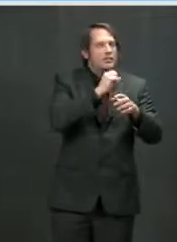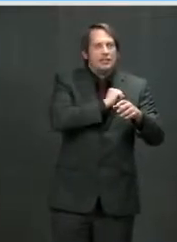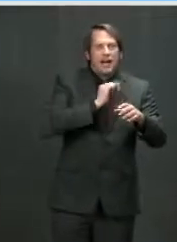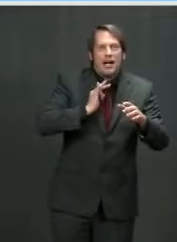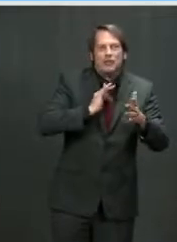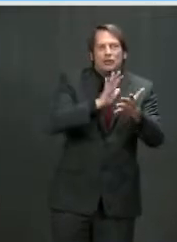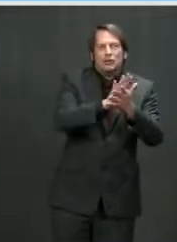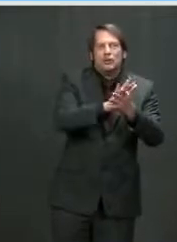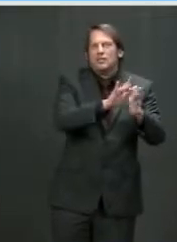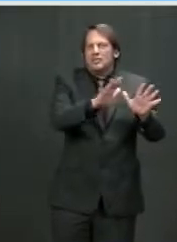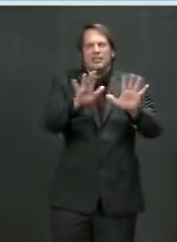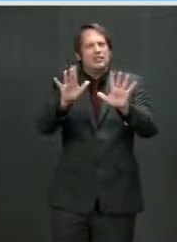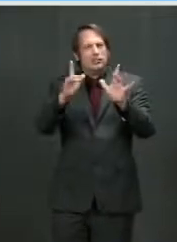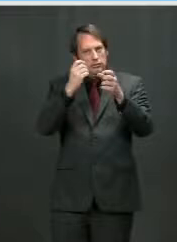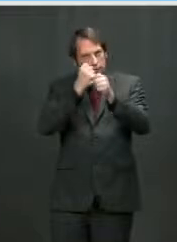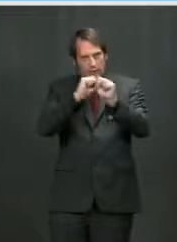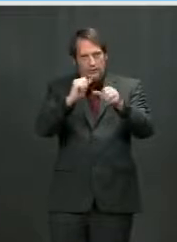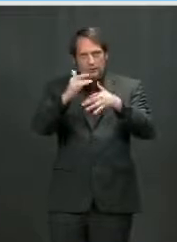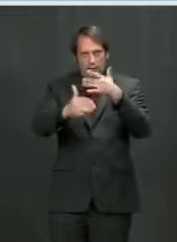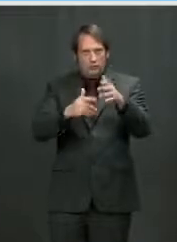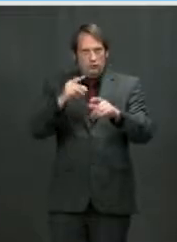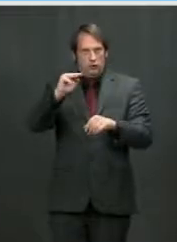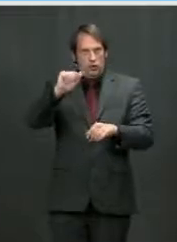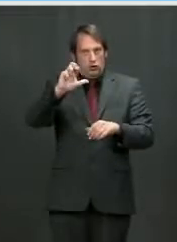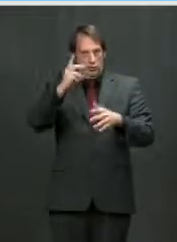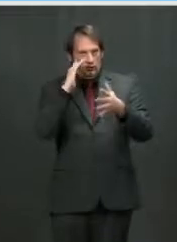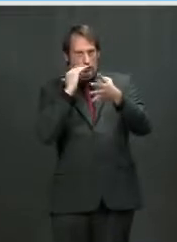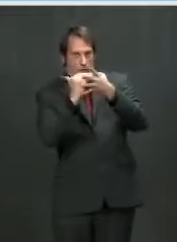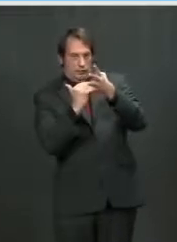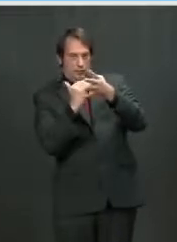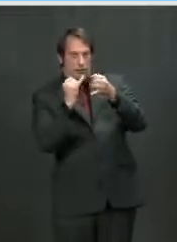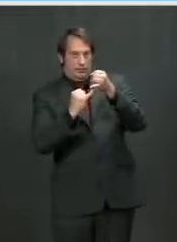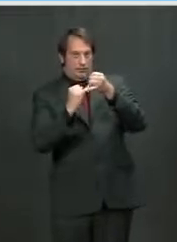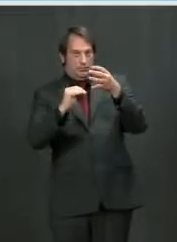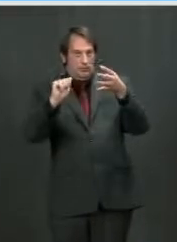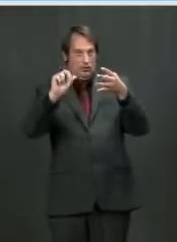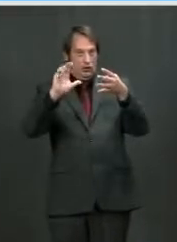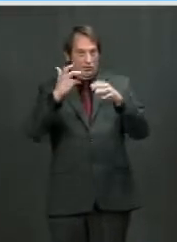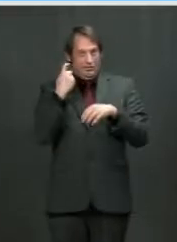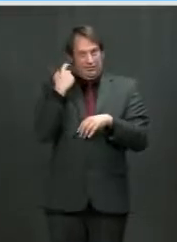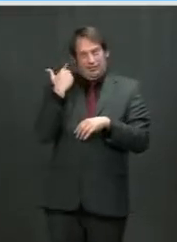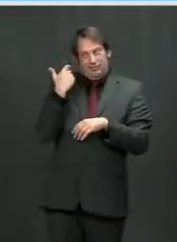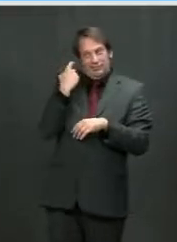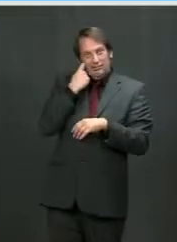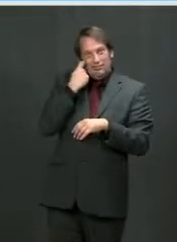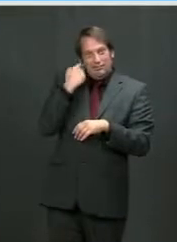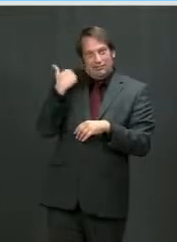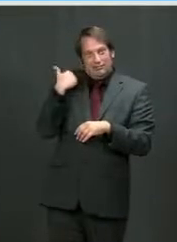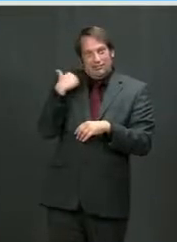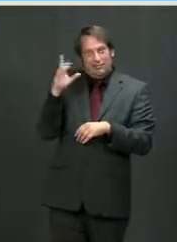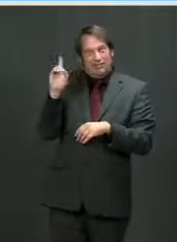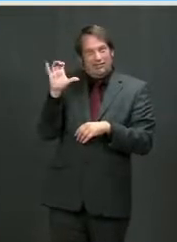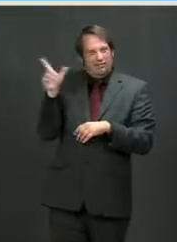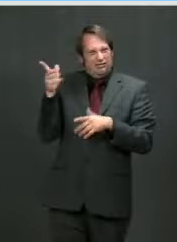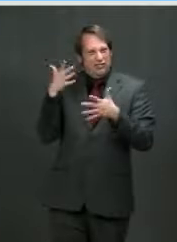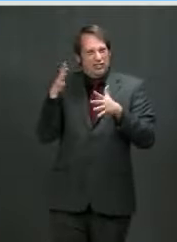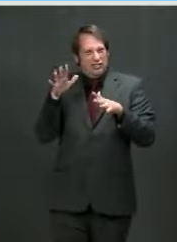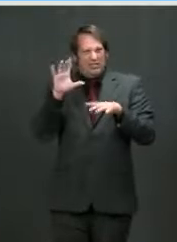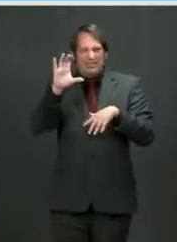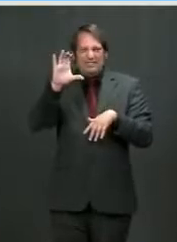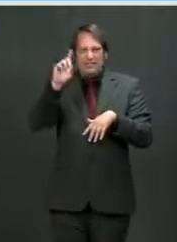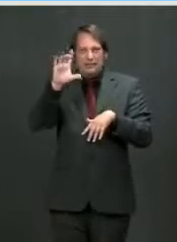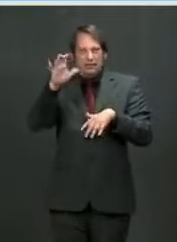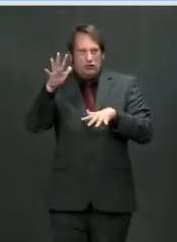yesterday, as of the end of March, the latest CDC estimates show that almost